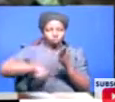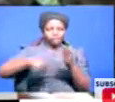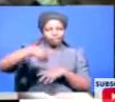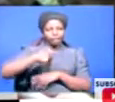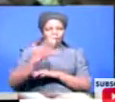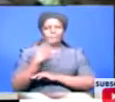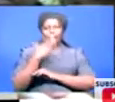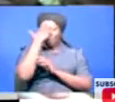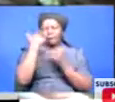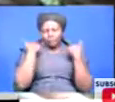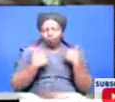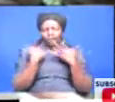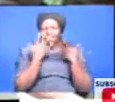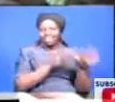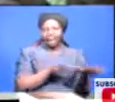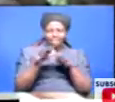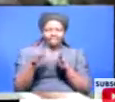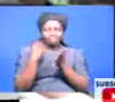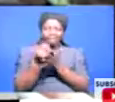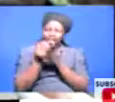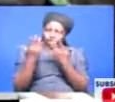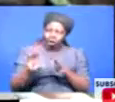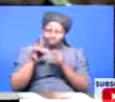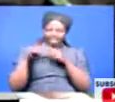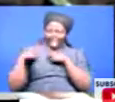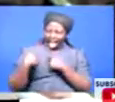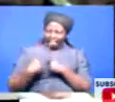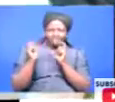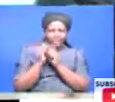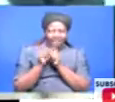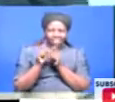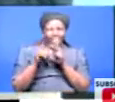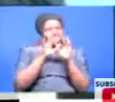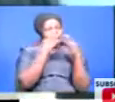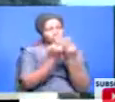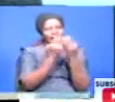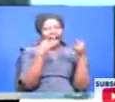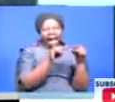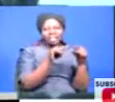nimeumia kifedha, nimeumia kiroho, familia yangu imeumia, wafuasi wangu wameumia.